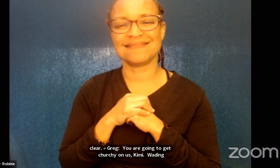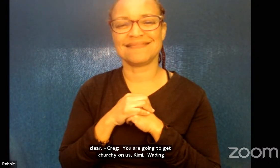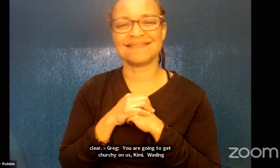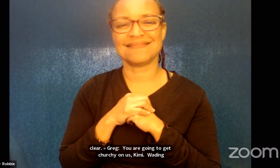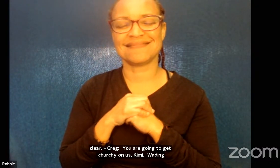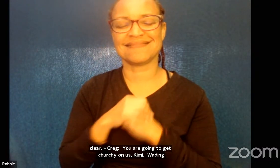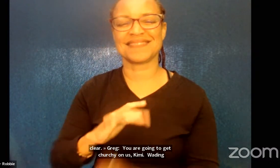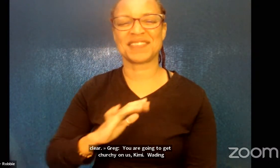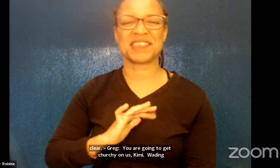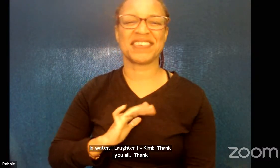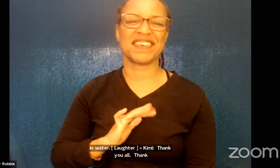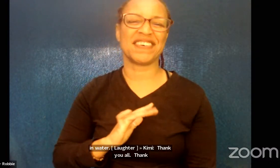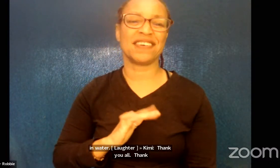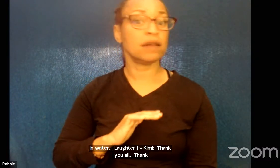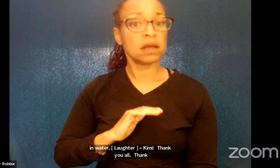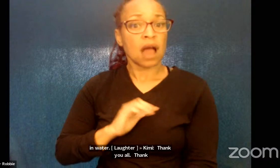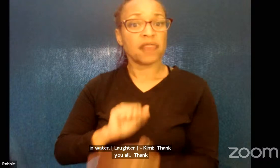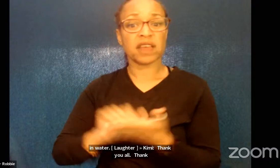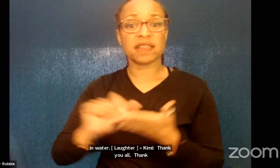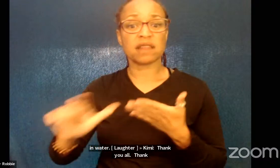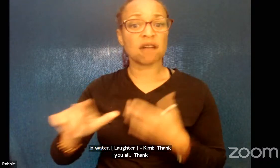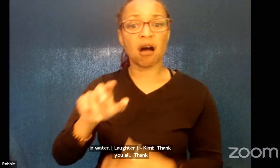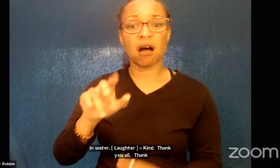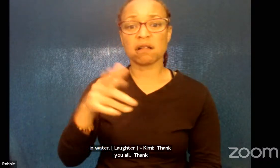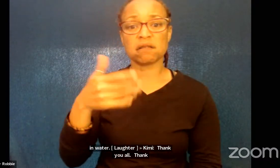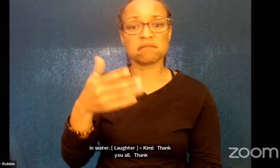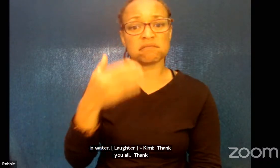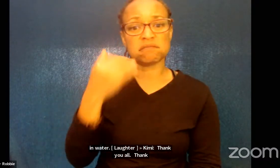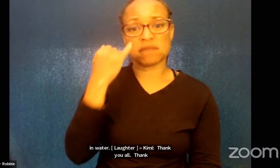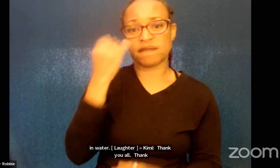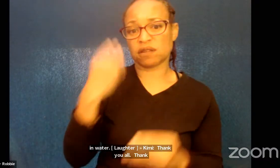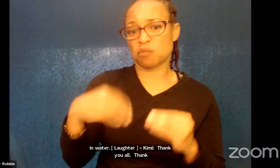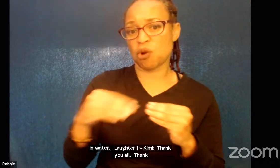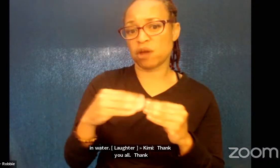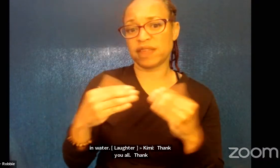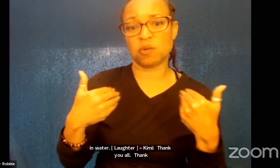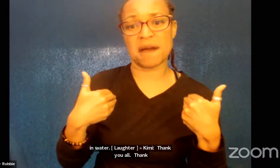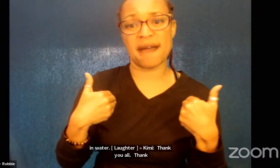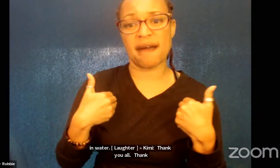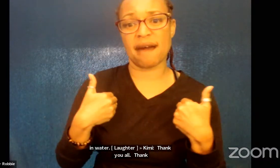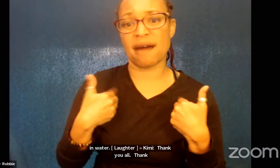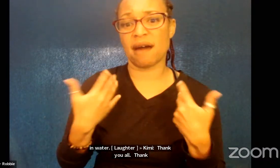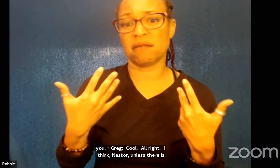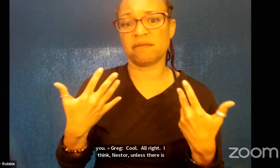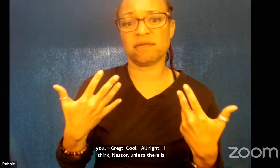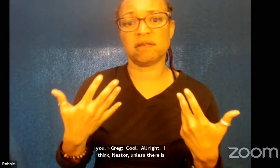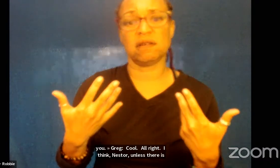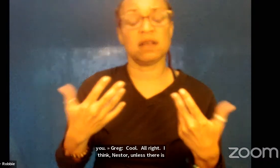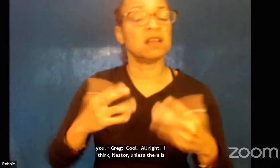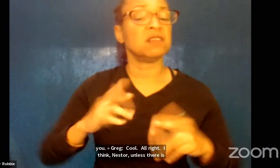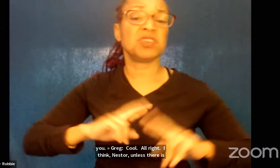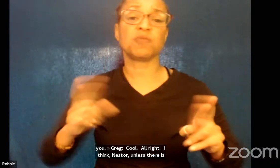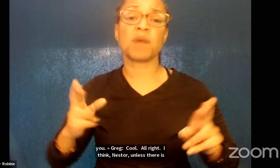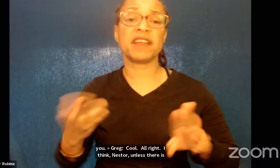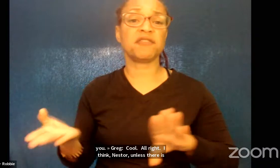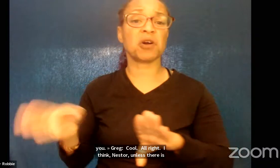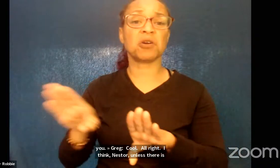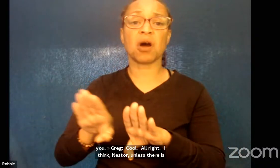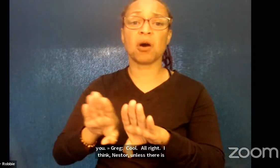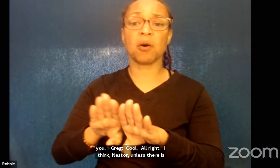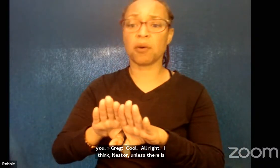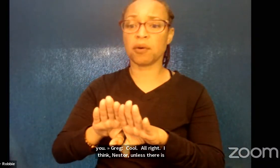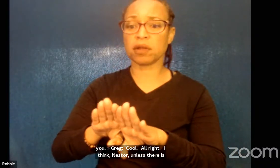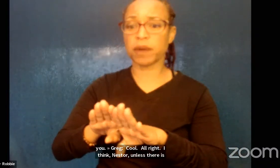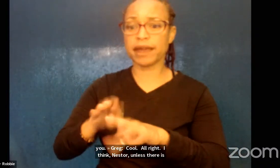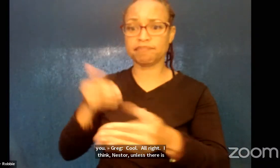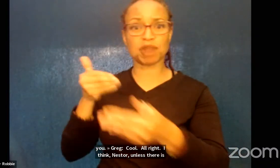Cool. All right, I think that's it. Nestor, unless there's anything else you had, just ready for a closeout, I guess. We're right at almost at